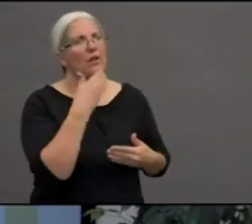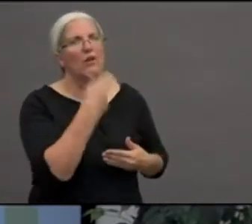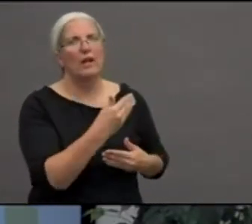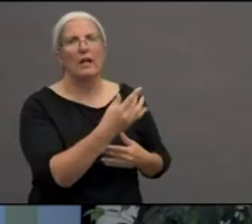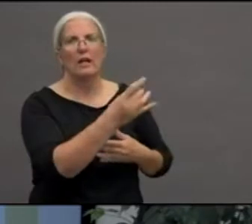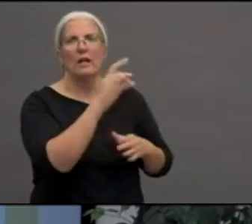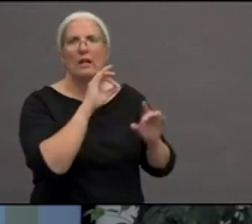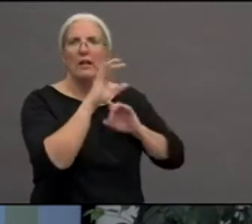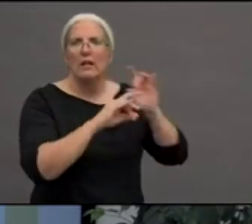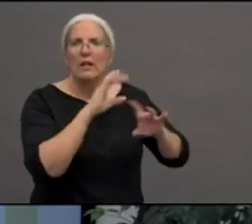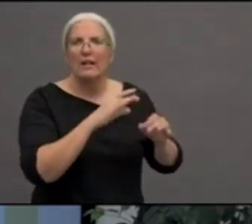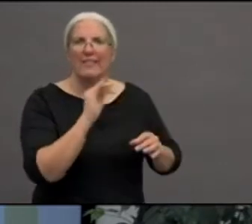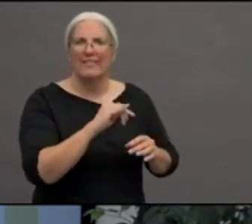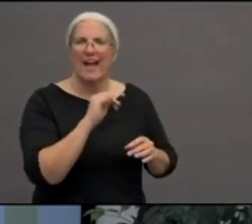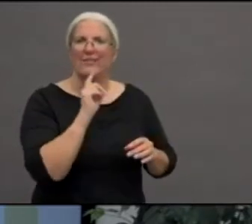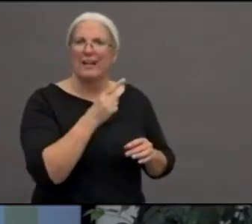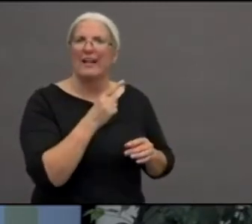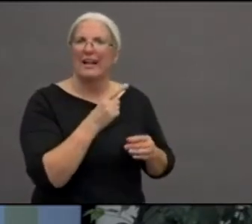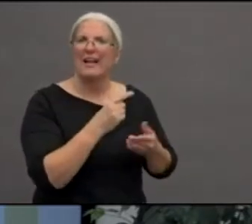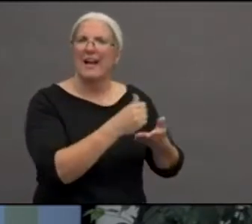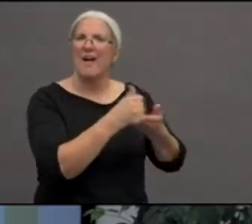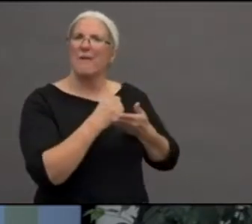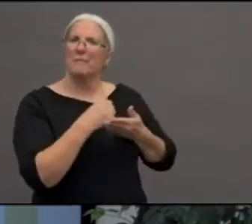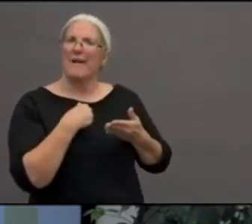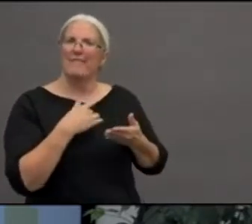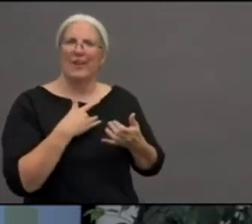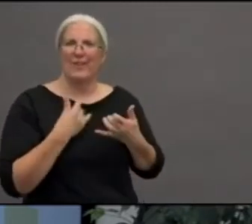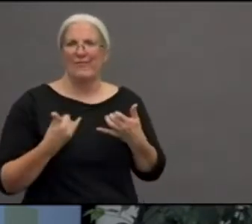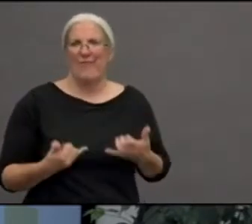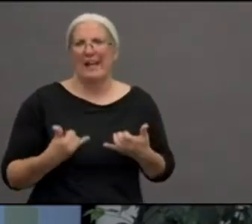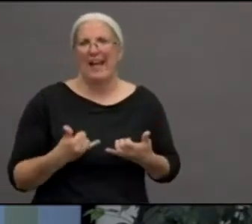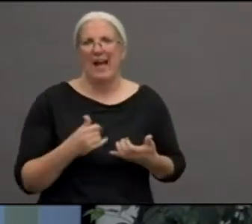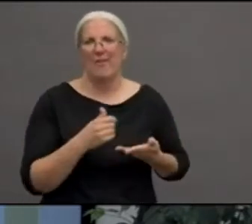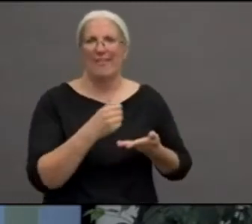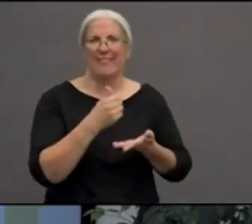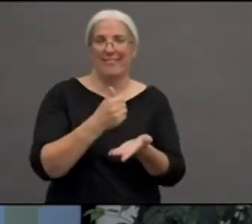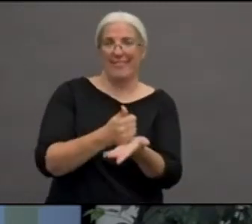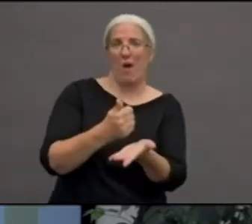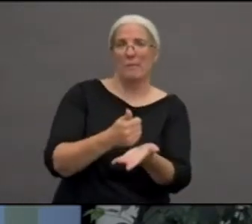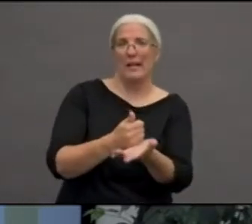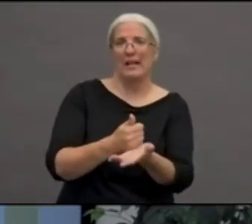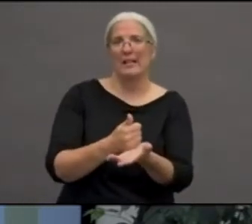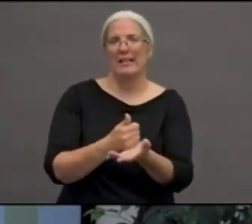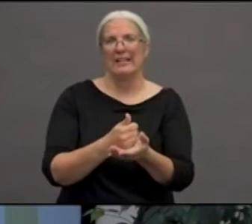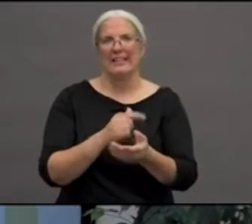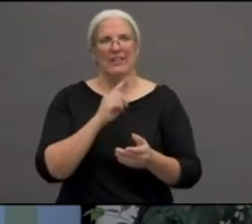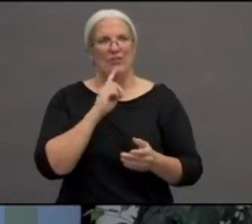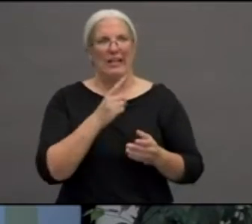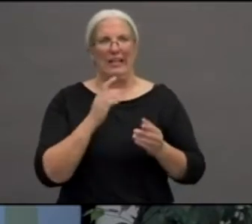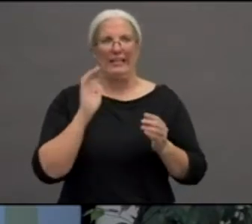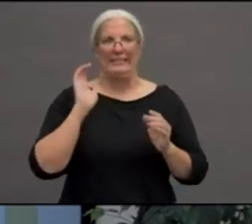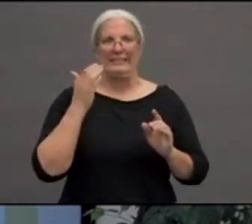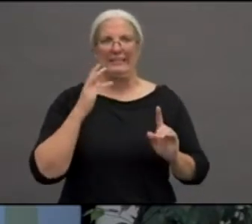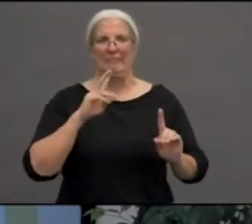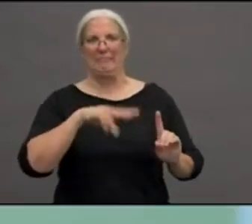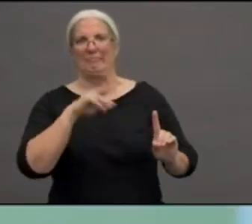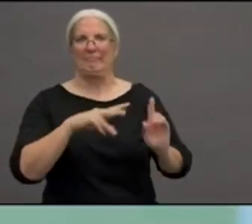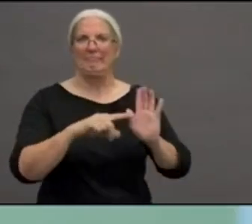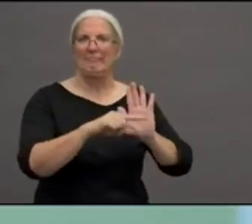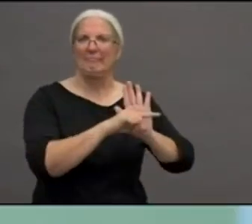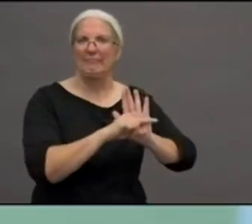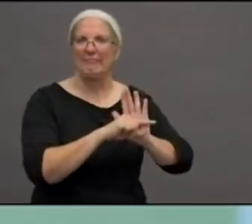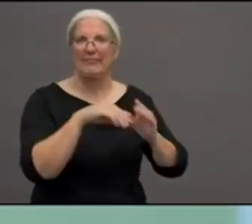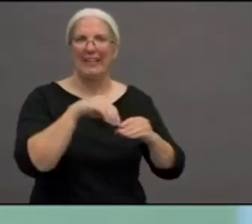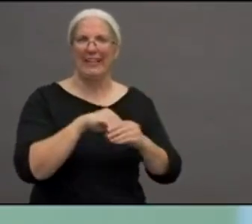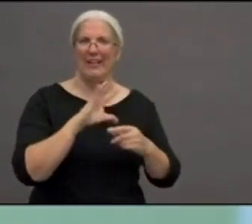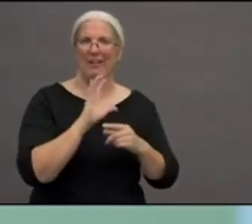because I feel like right now therapy is such a taboo thing culturally as well. For myself as well, growing